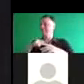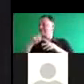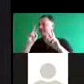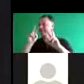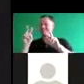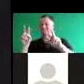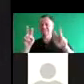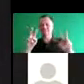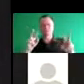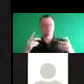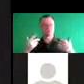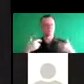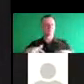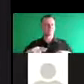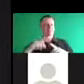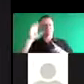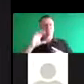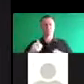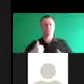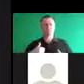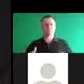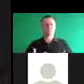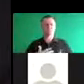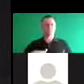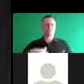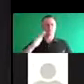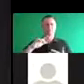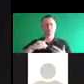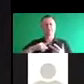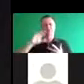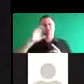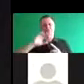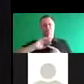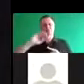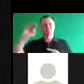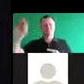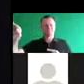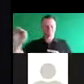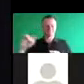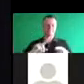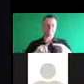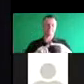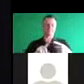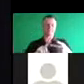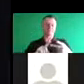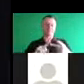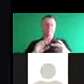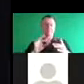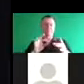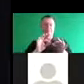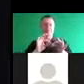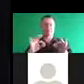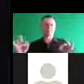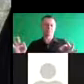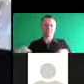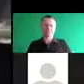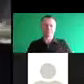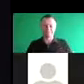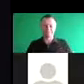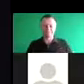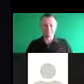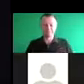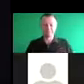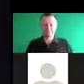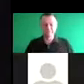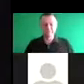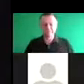they're very much impactful. And the other part of her practice, which sort of sits as a twin to this